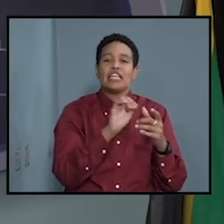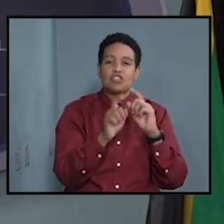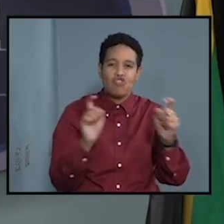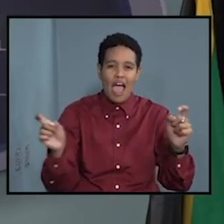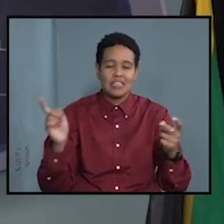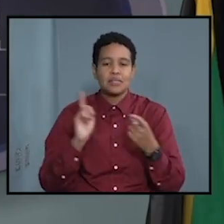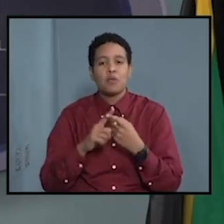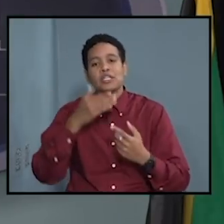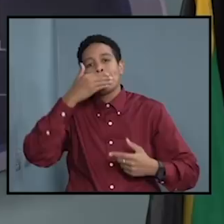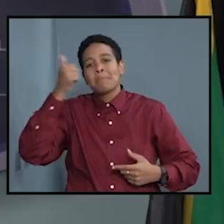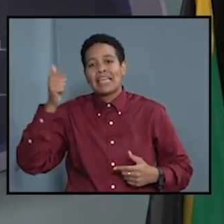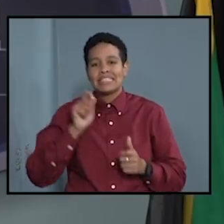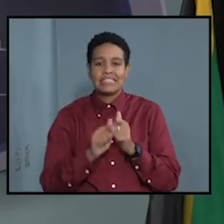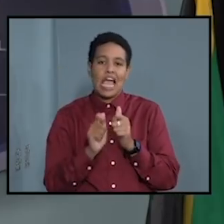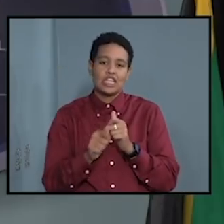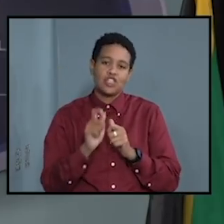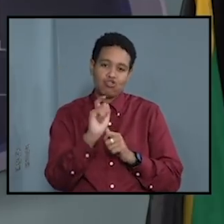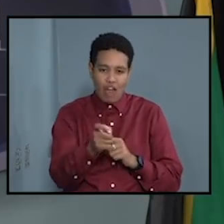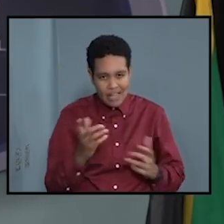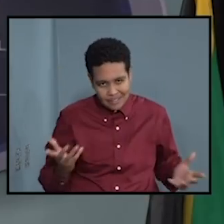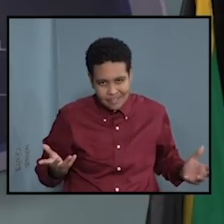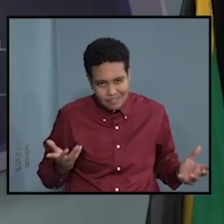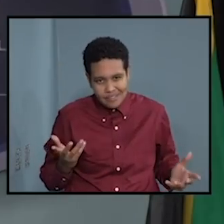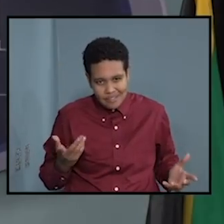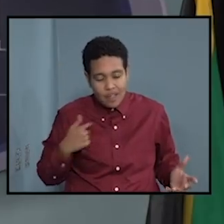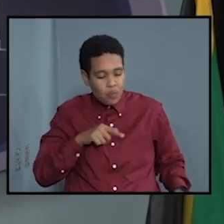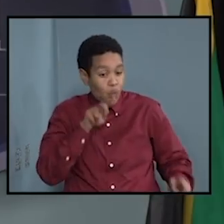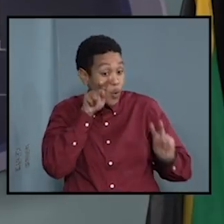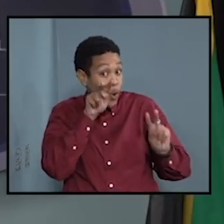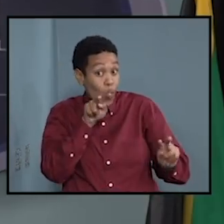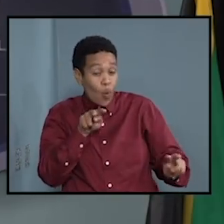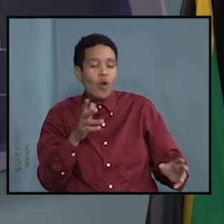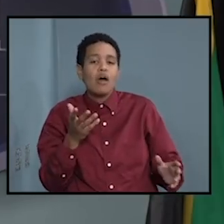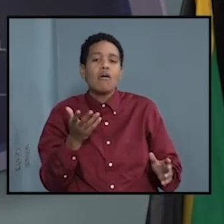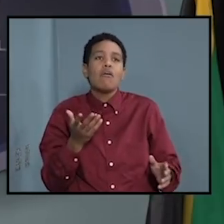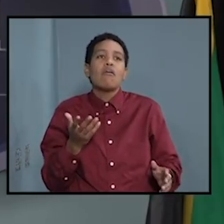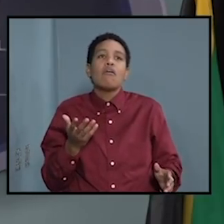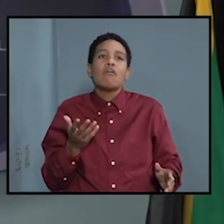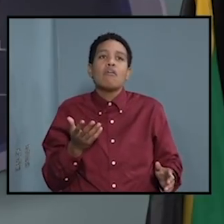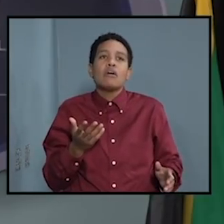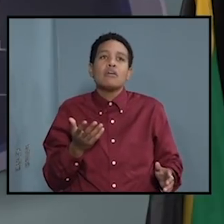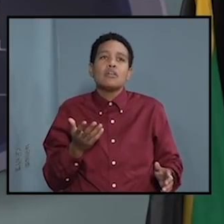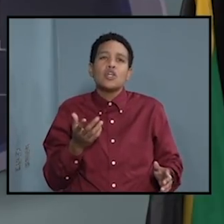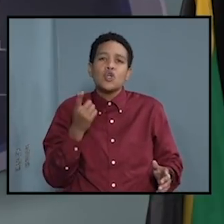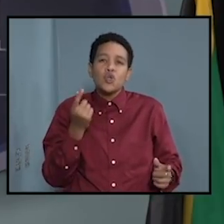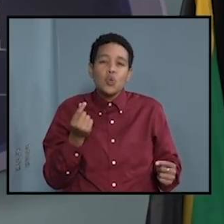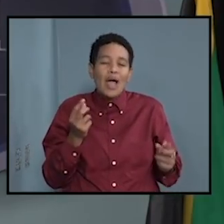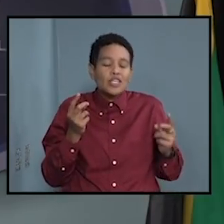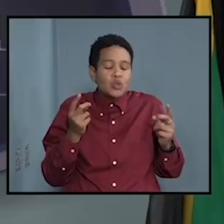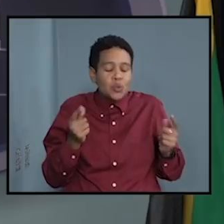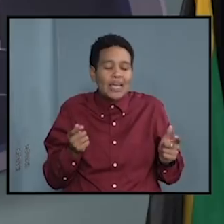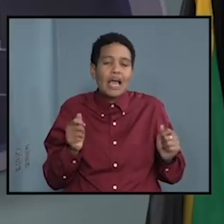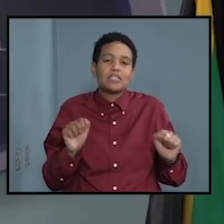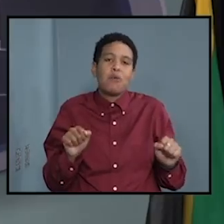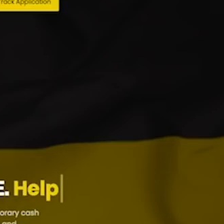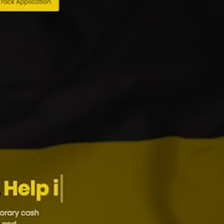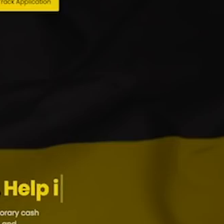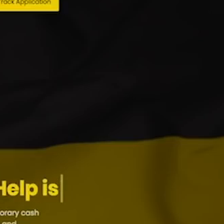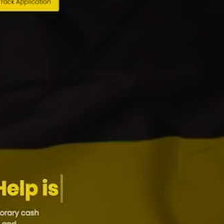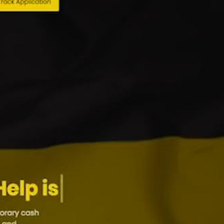cash grants. And we will do so as speedily as